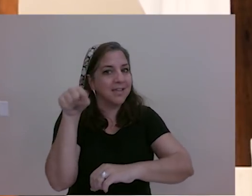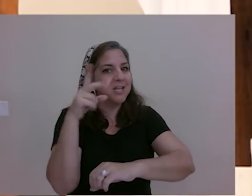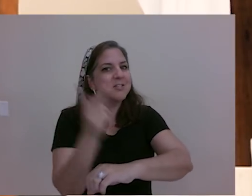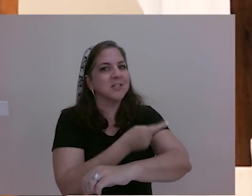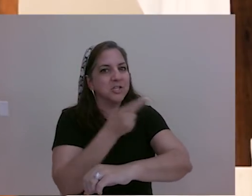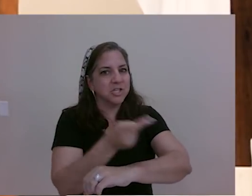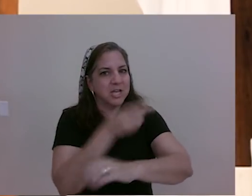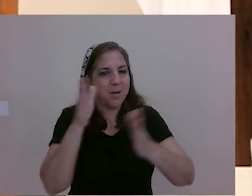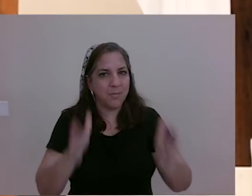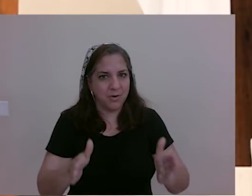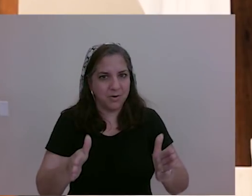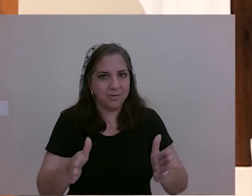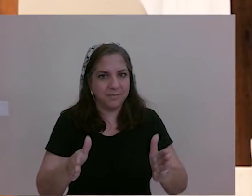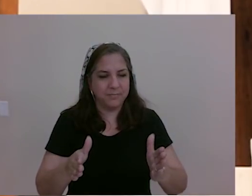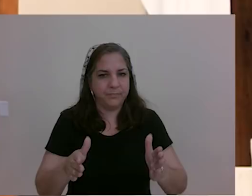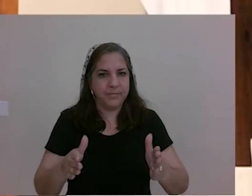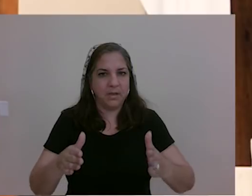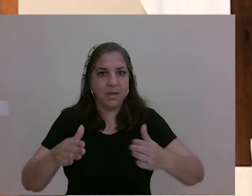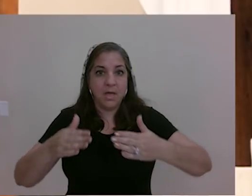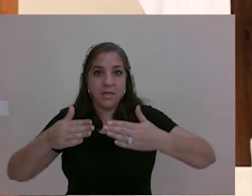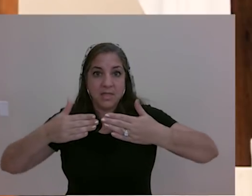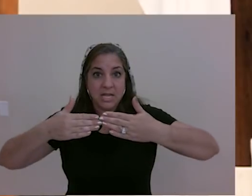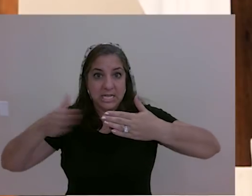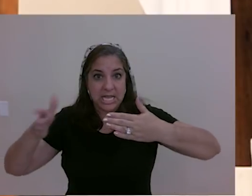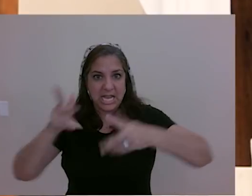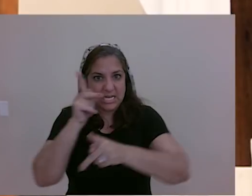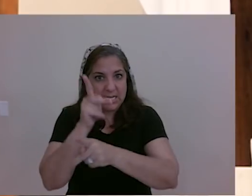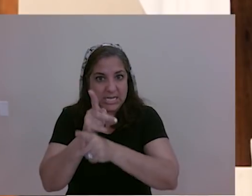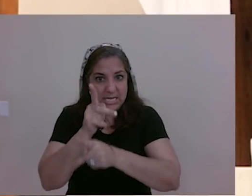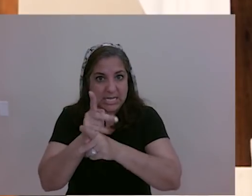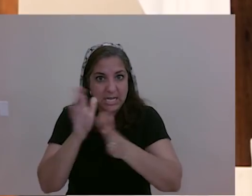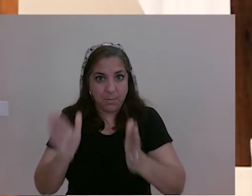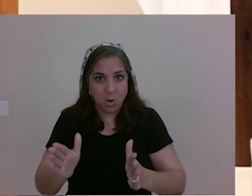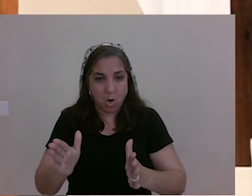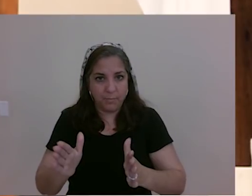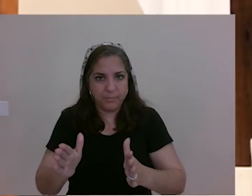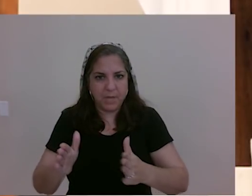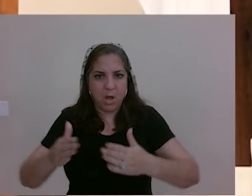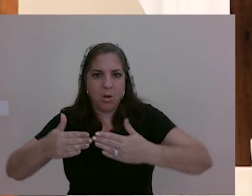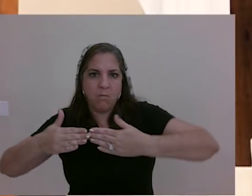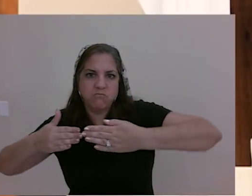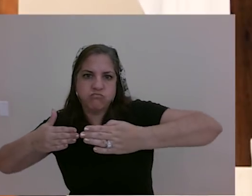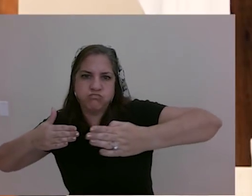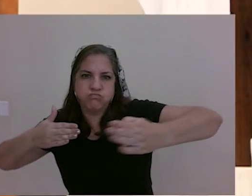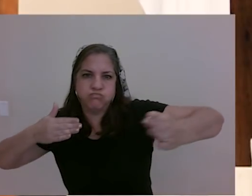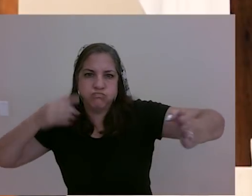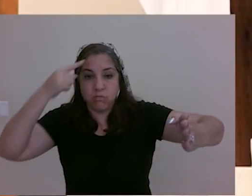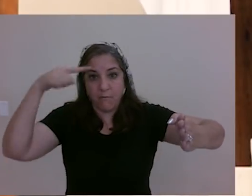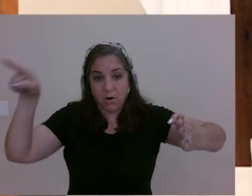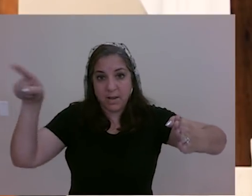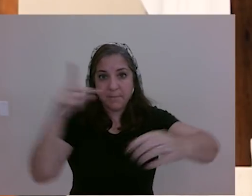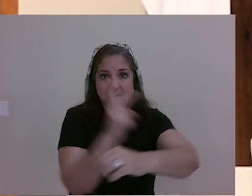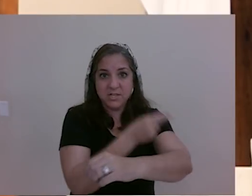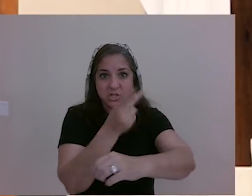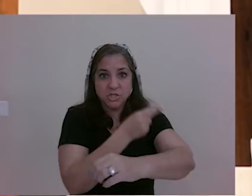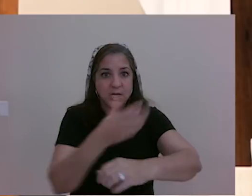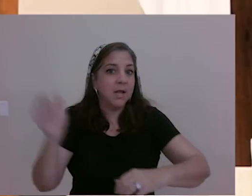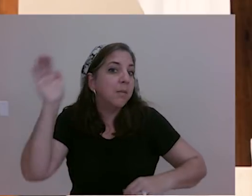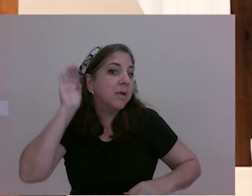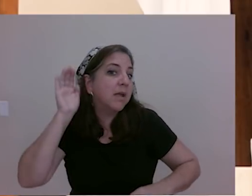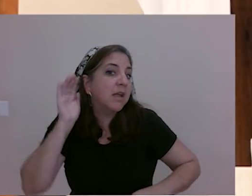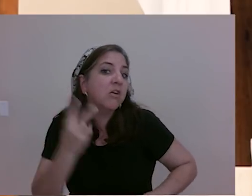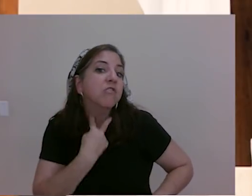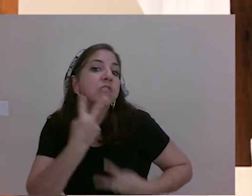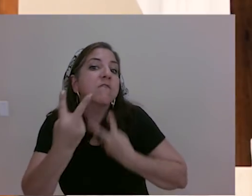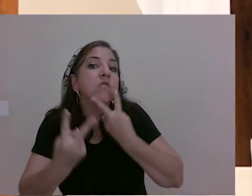The gatekeeper opens it for him, and the sheep hear his voice. As